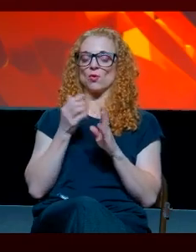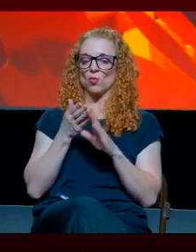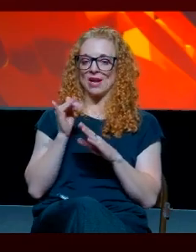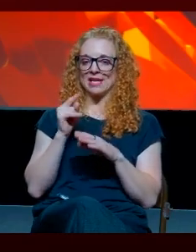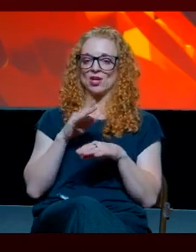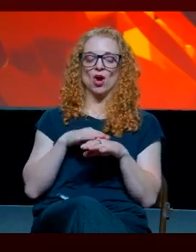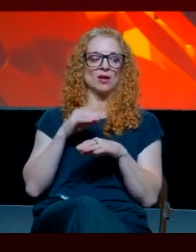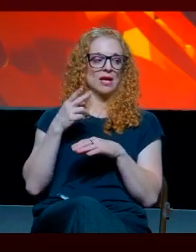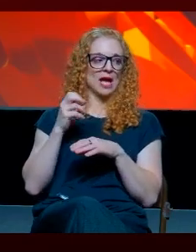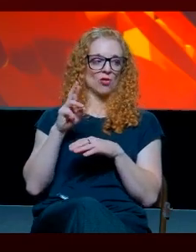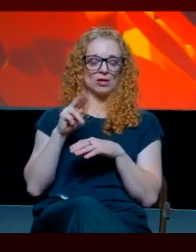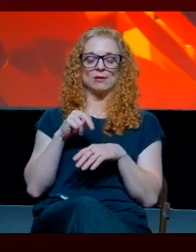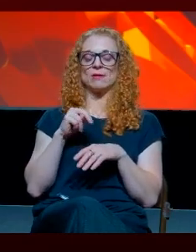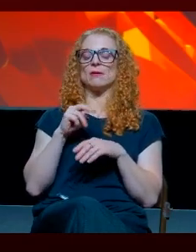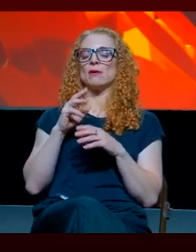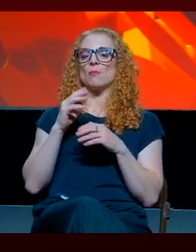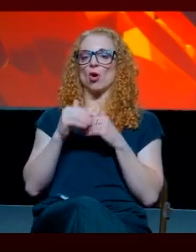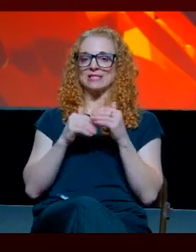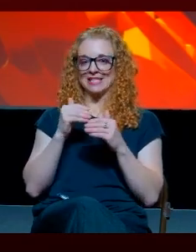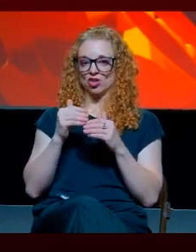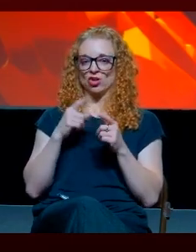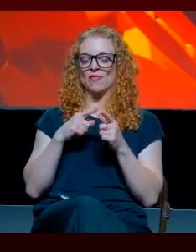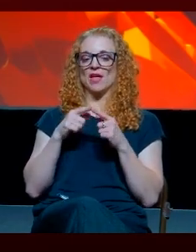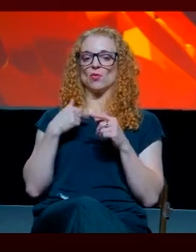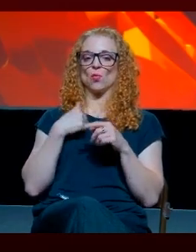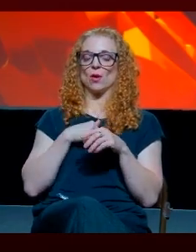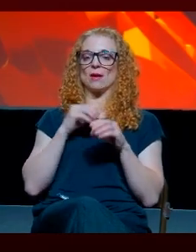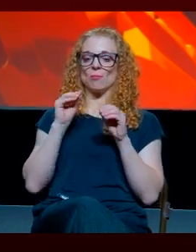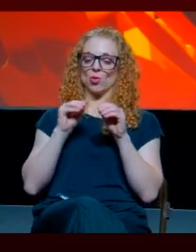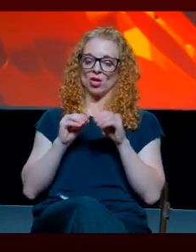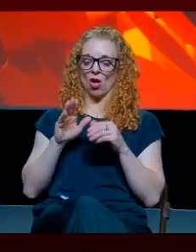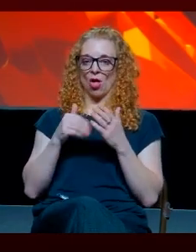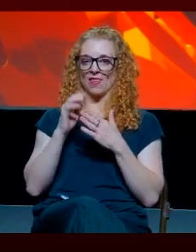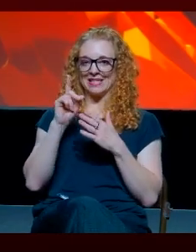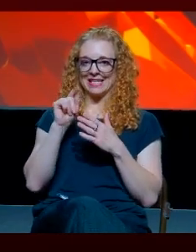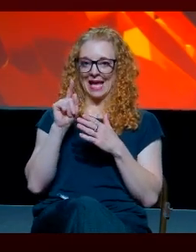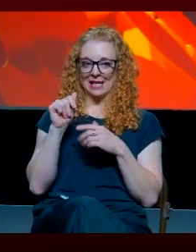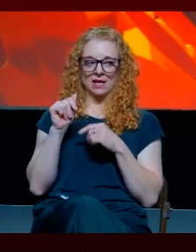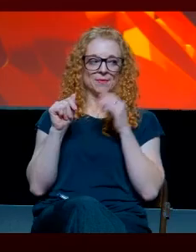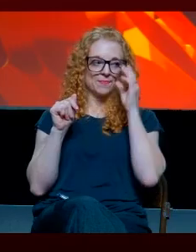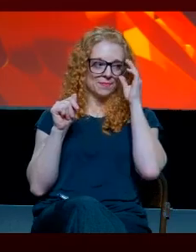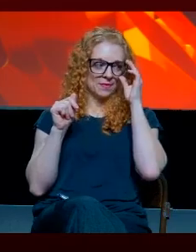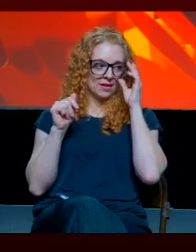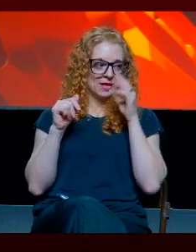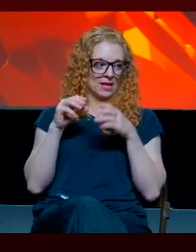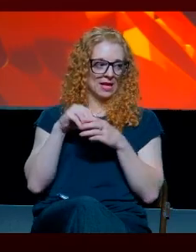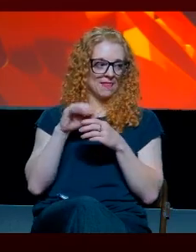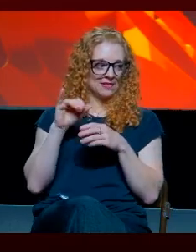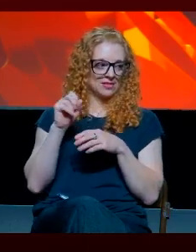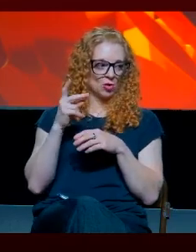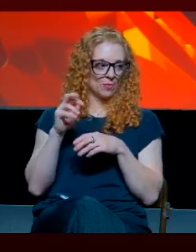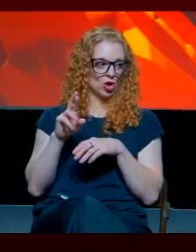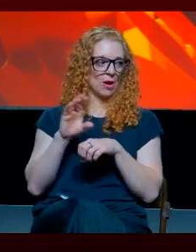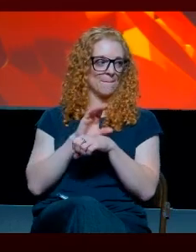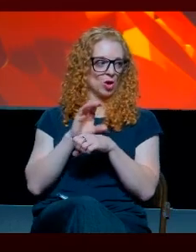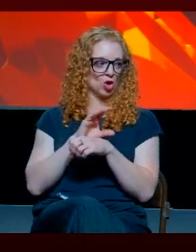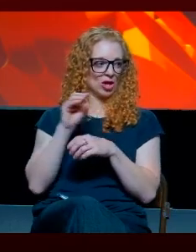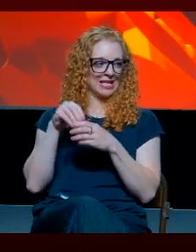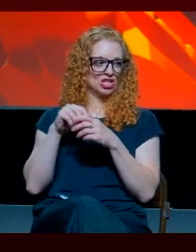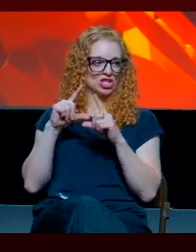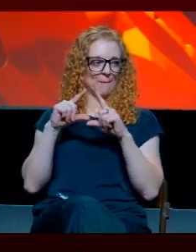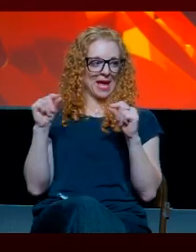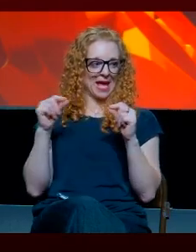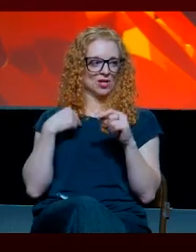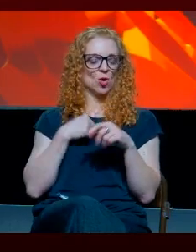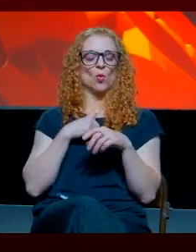Heron processor, and then we put all of this data into Fugaku, which is a supercomputer in Japan, and then we